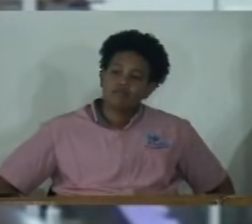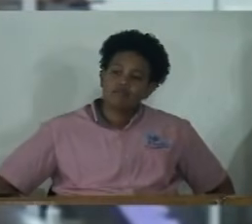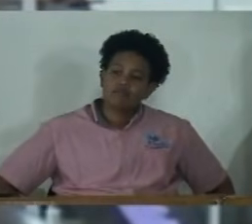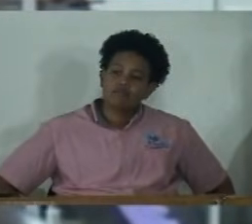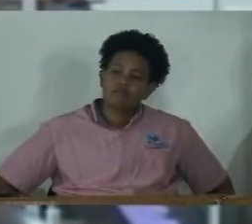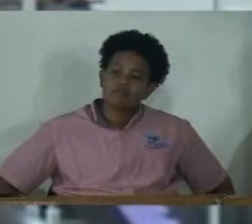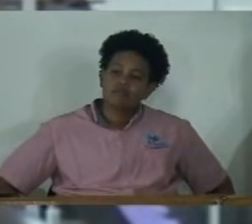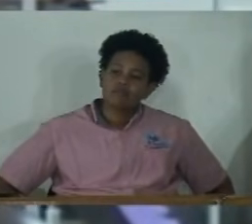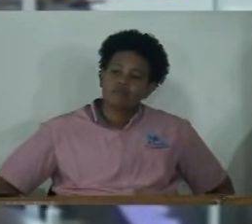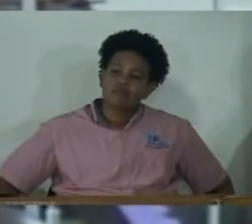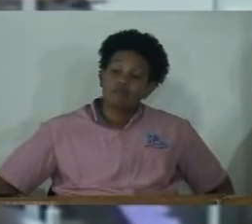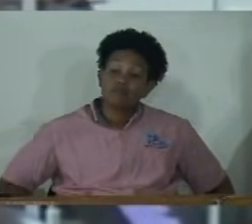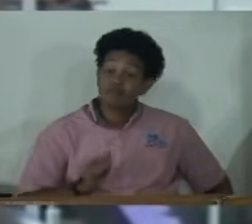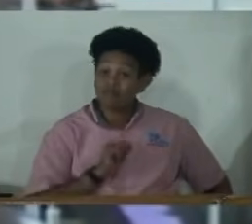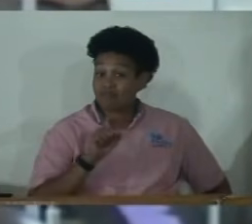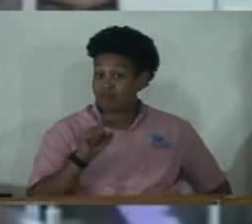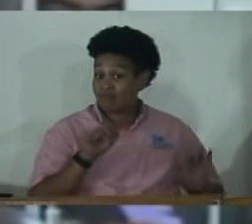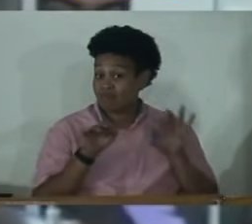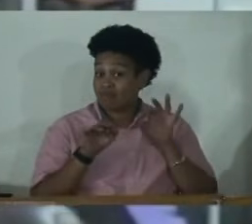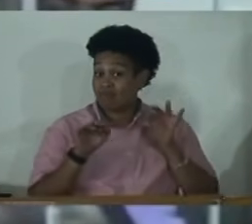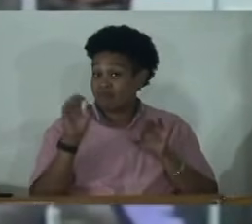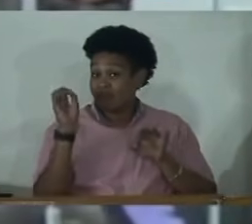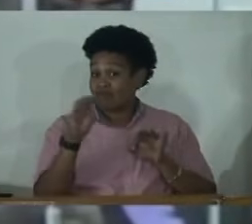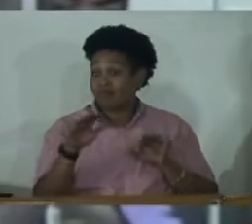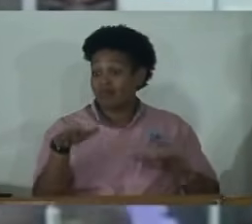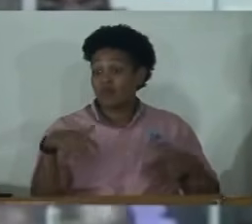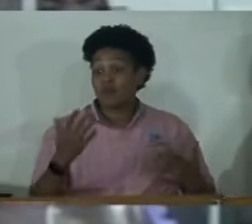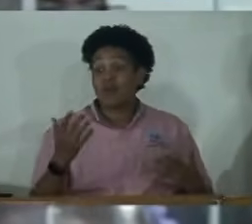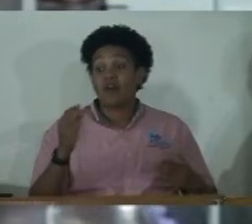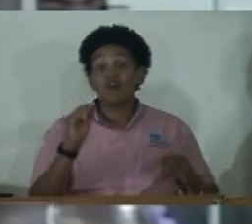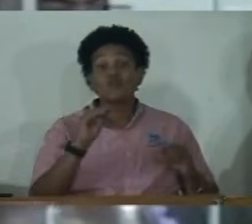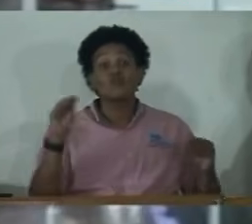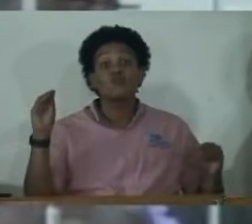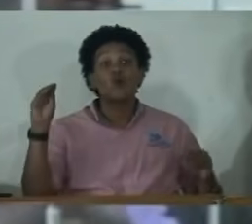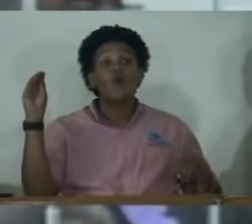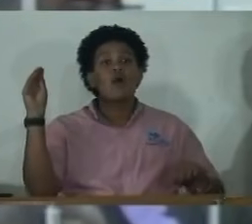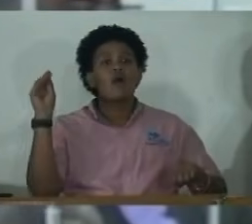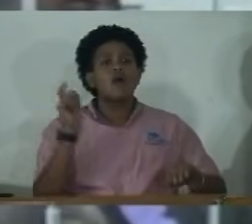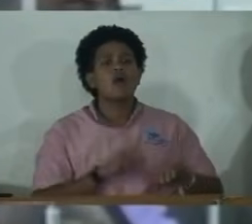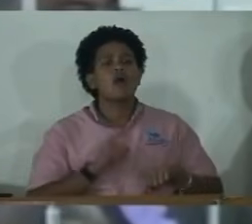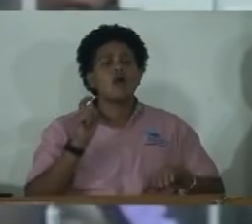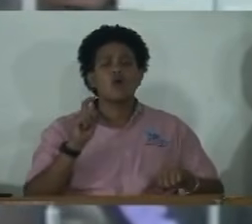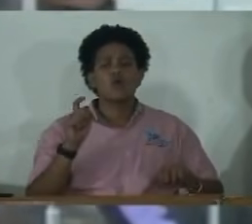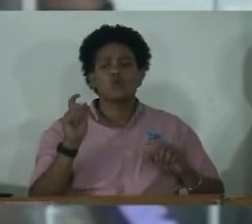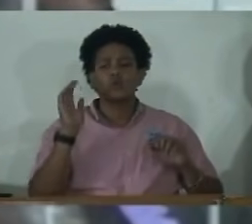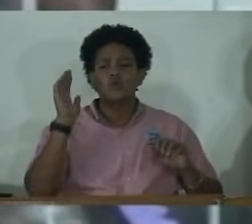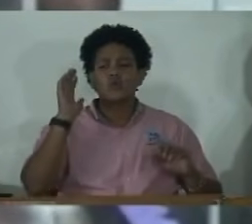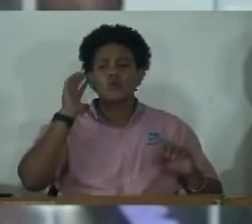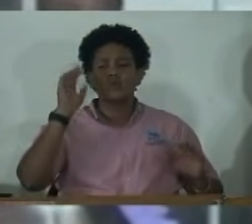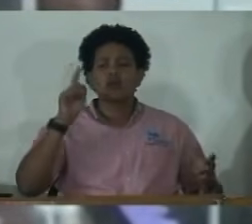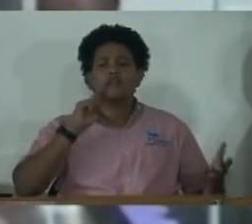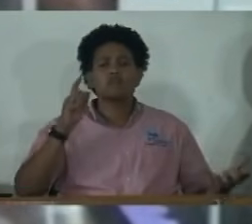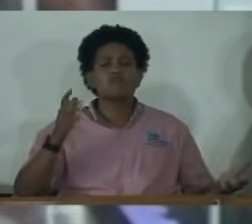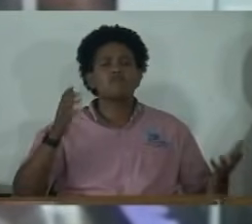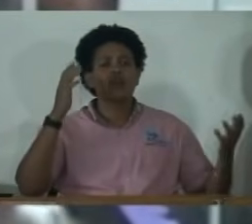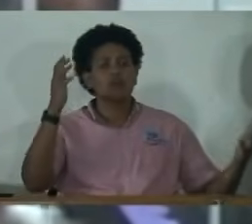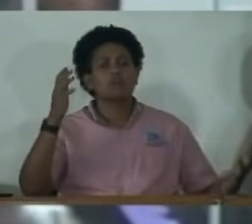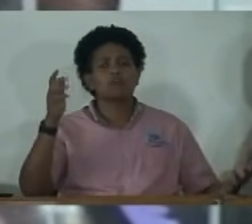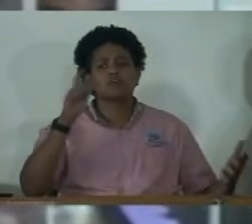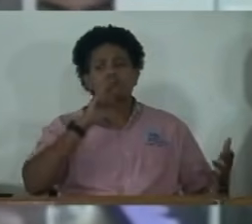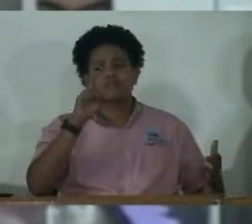I must point out that on no account will a recommendation